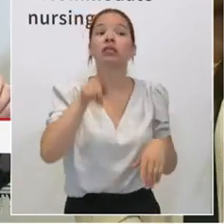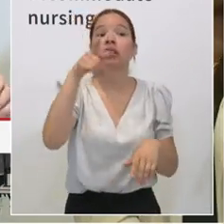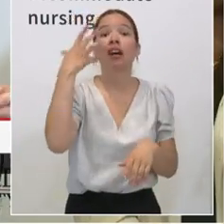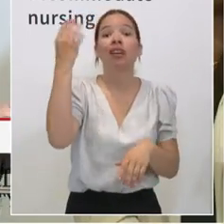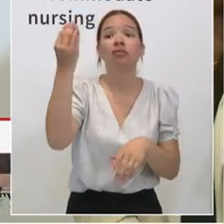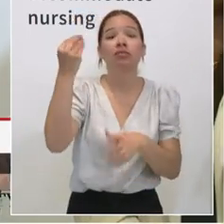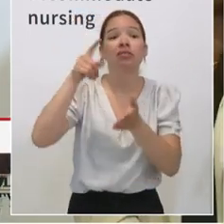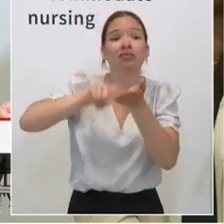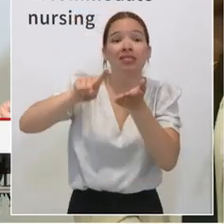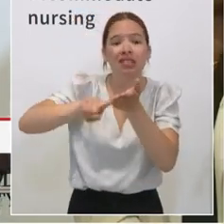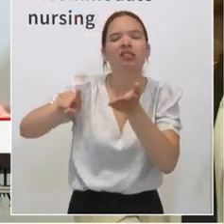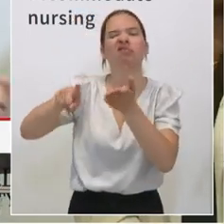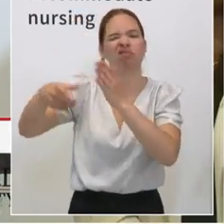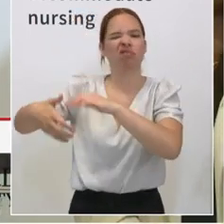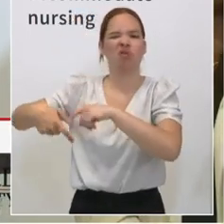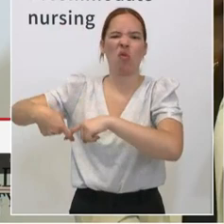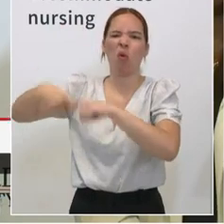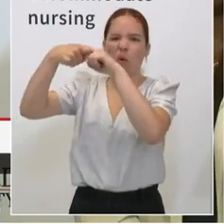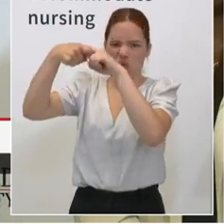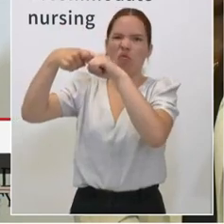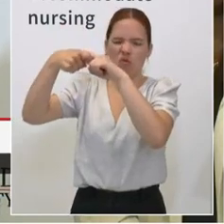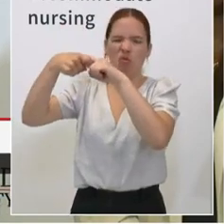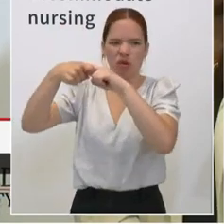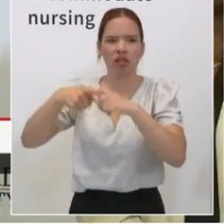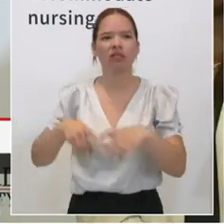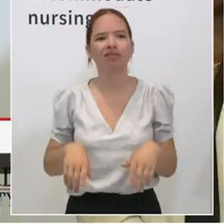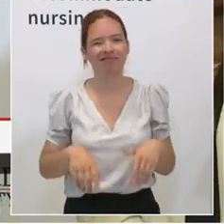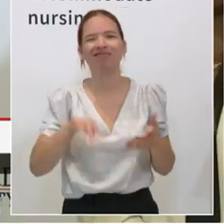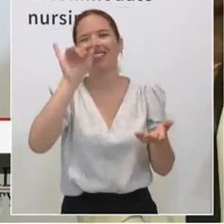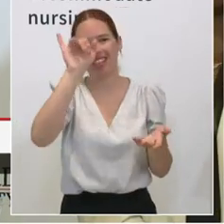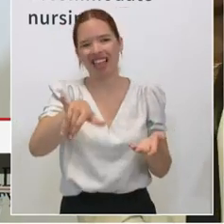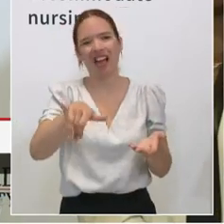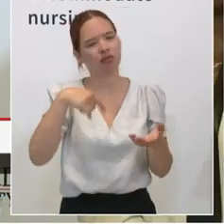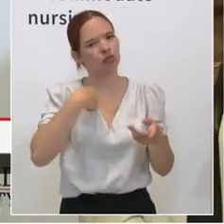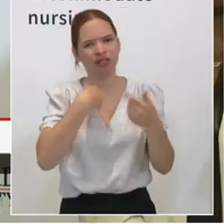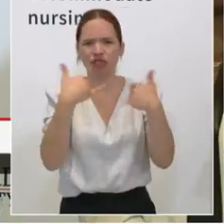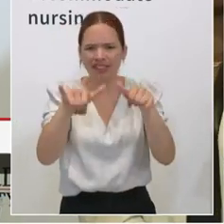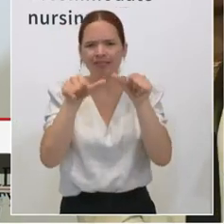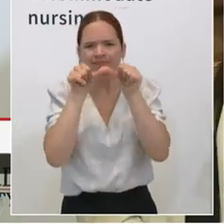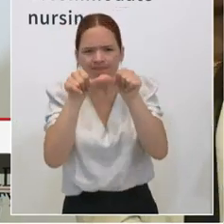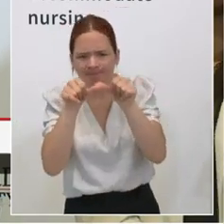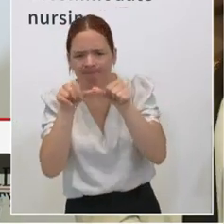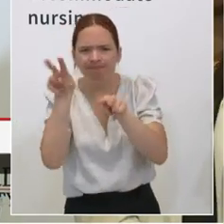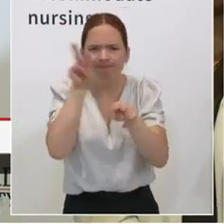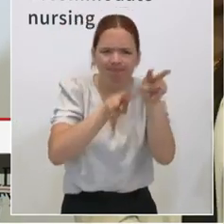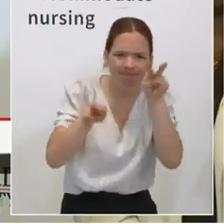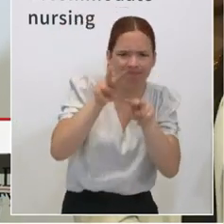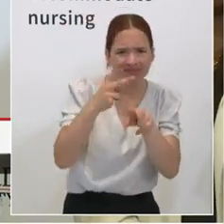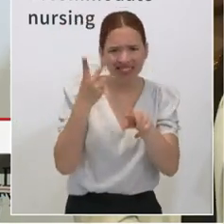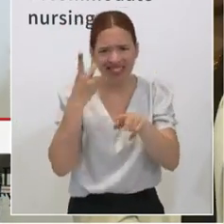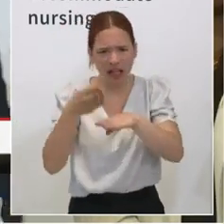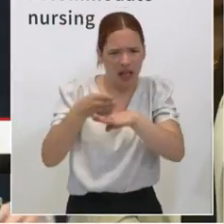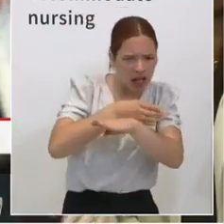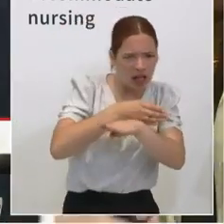we go through the cycle of morning and afternoon check-ins, we make further adjustments to operations based on the health